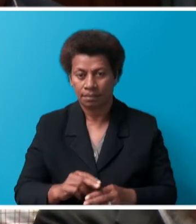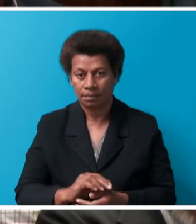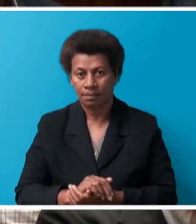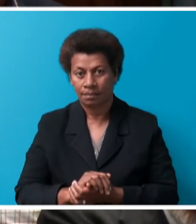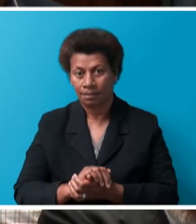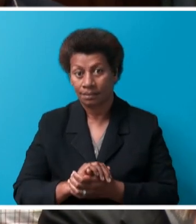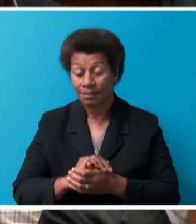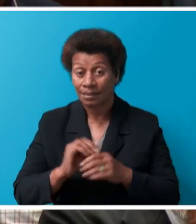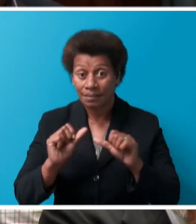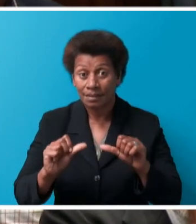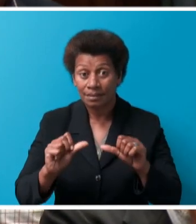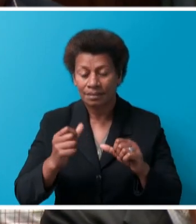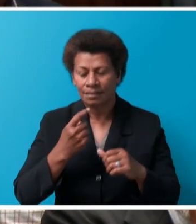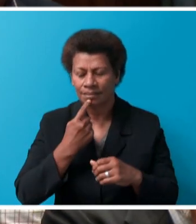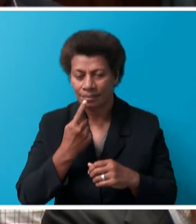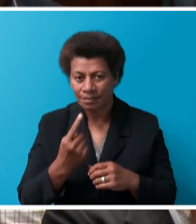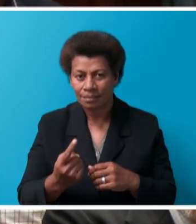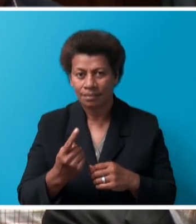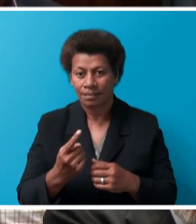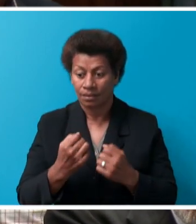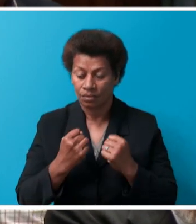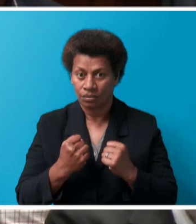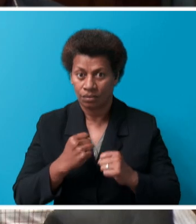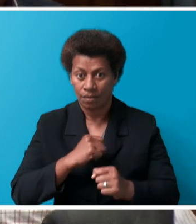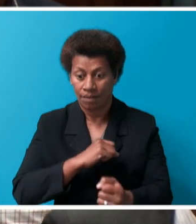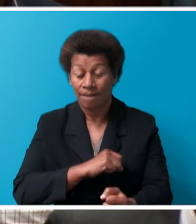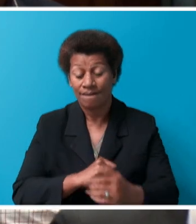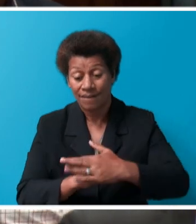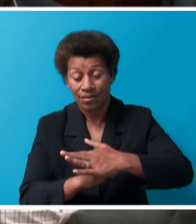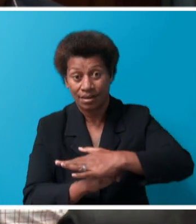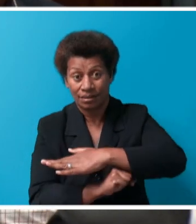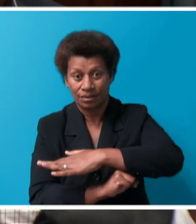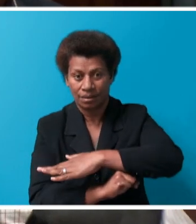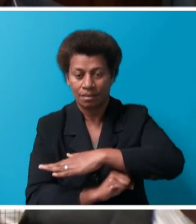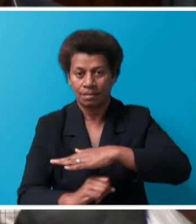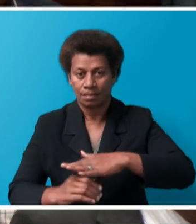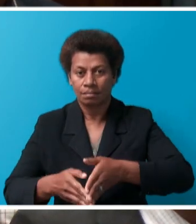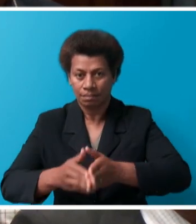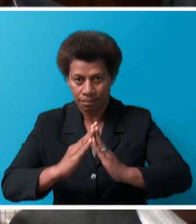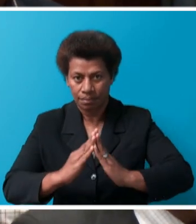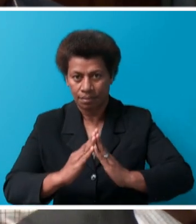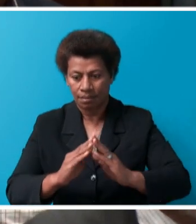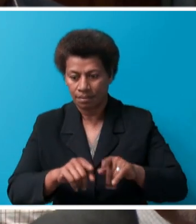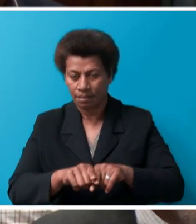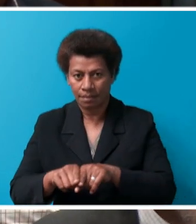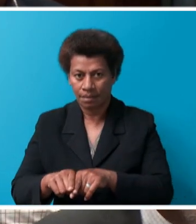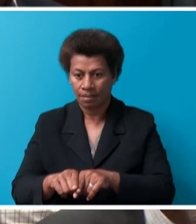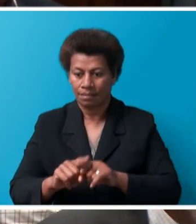economy must be built on a strong foundation. That foundation includes 1, diversifying the